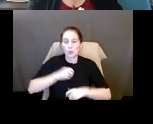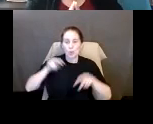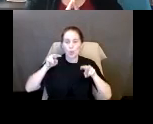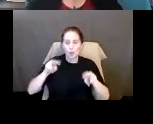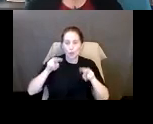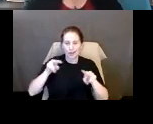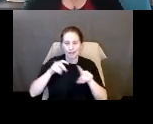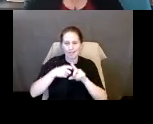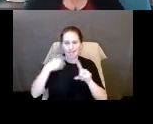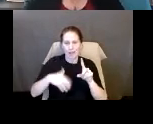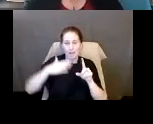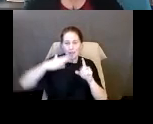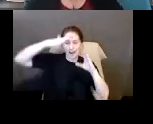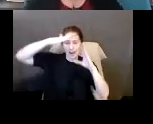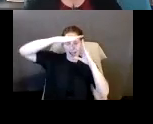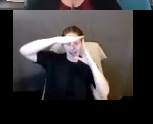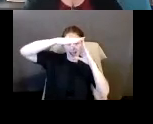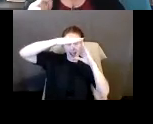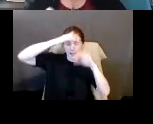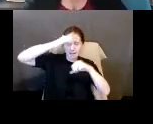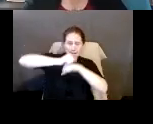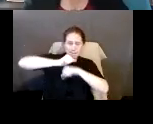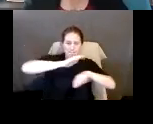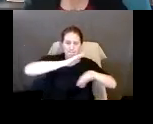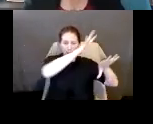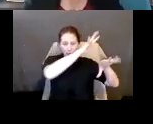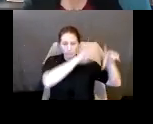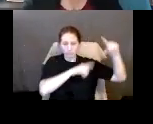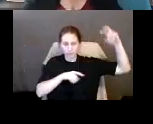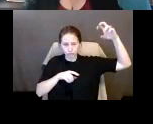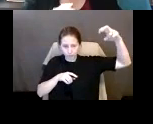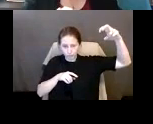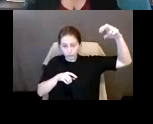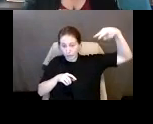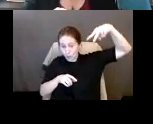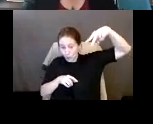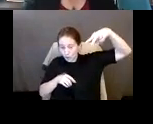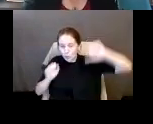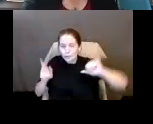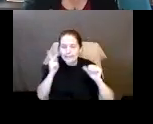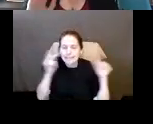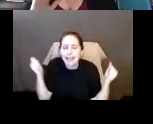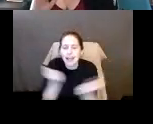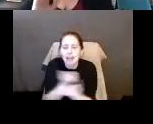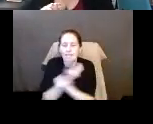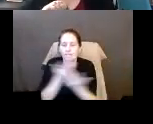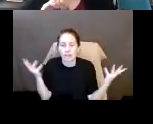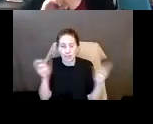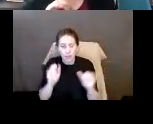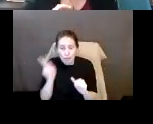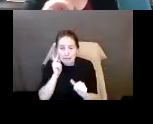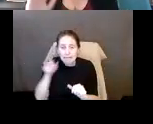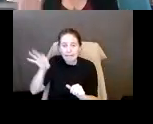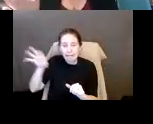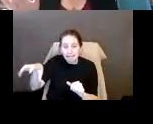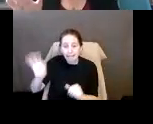the very tippy top of a mountain. And from this vantage point, you can see everything. You can see Site 9,